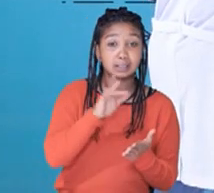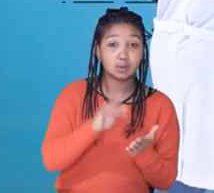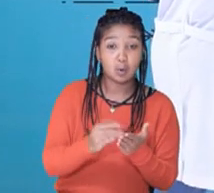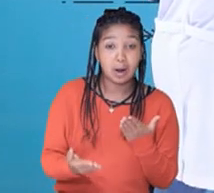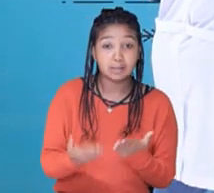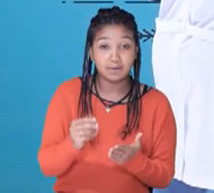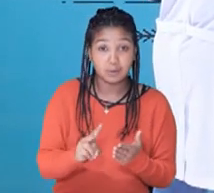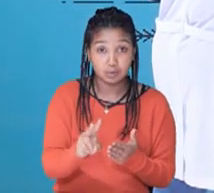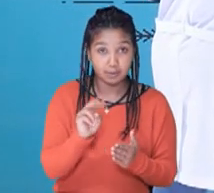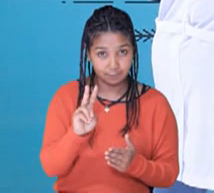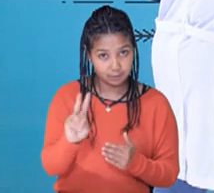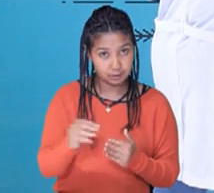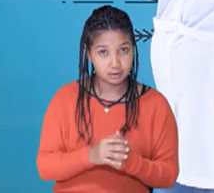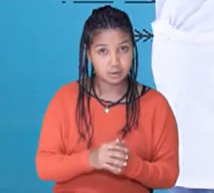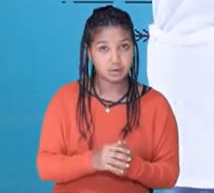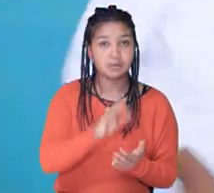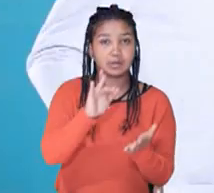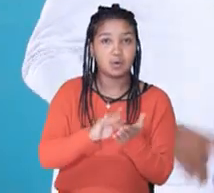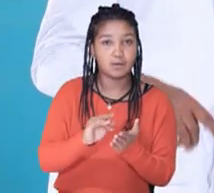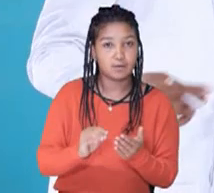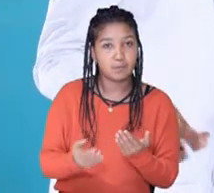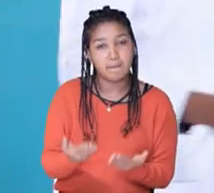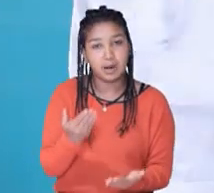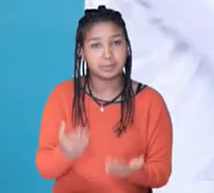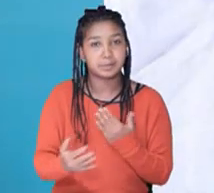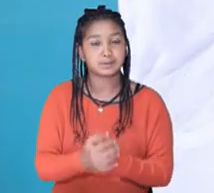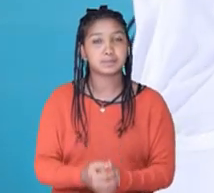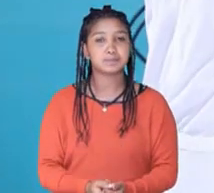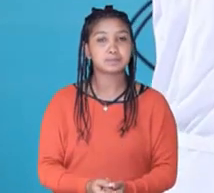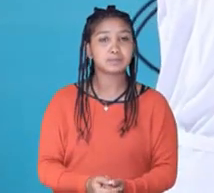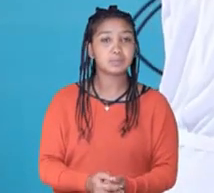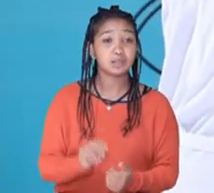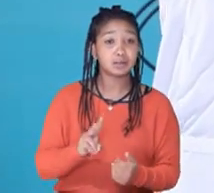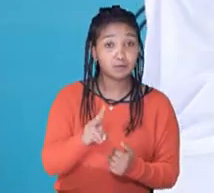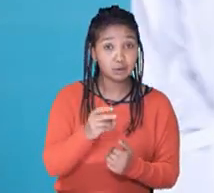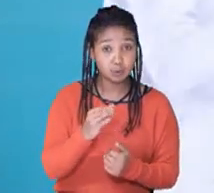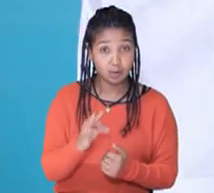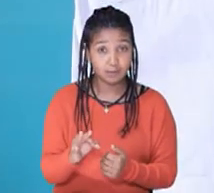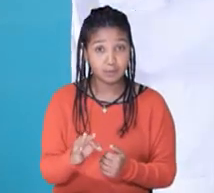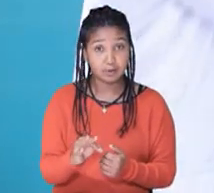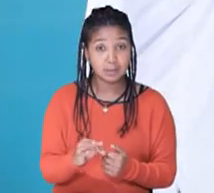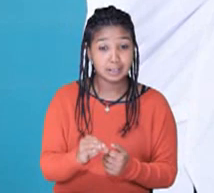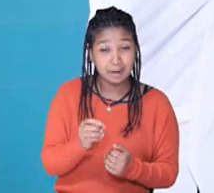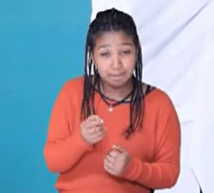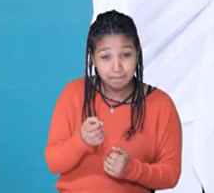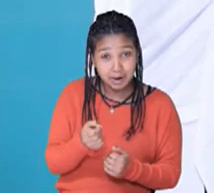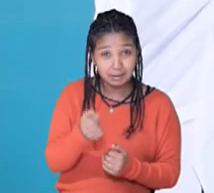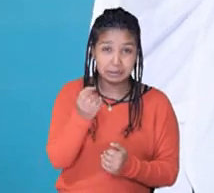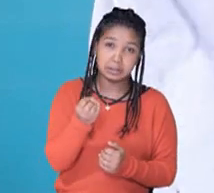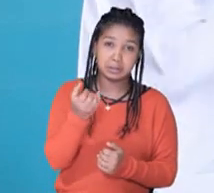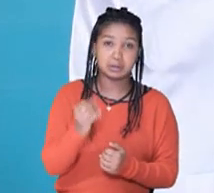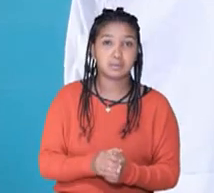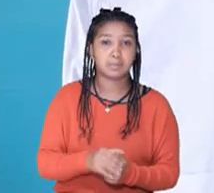of mass has a velocity v of center of mass, if you have the velocity of center of mass, the velocity of a particle, let it